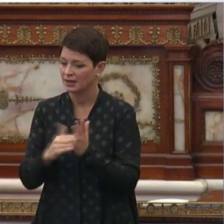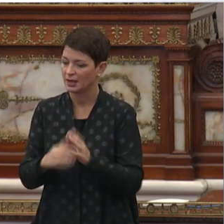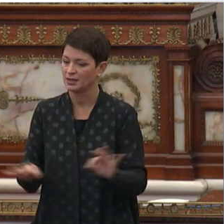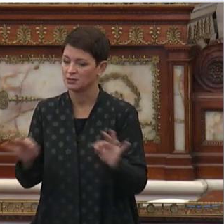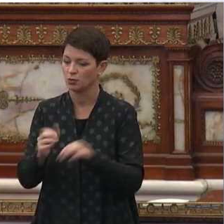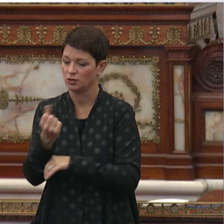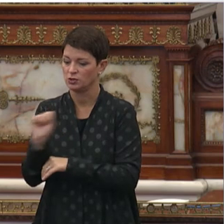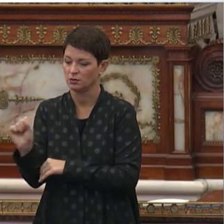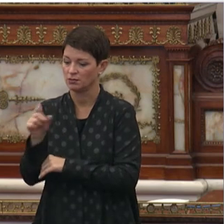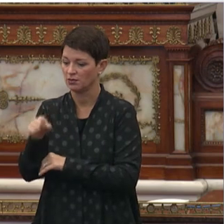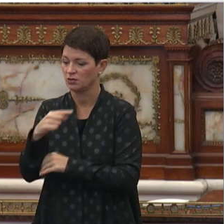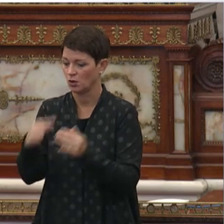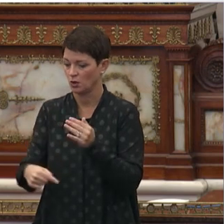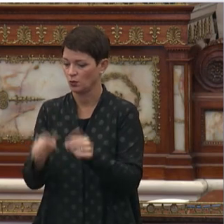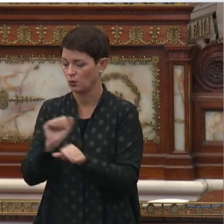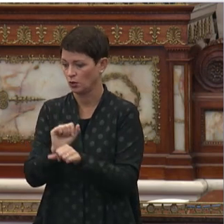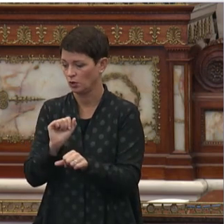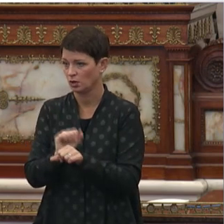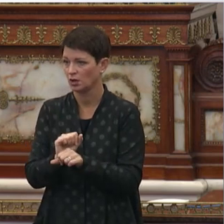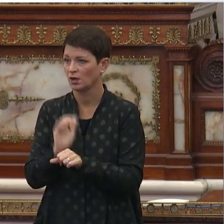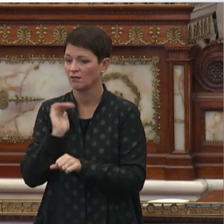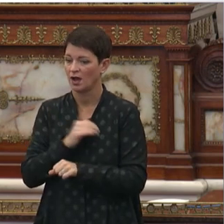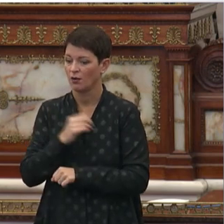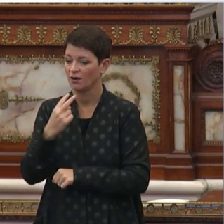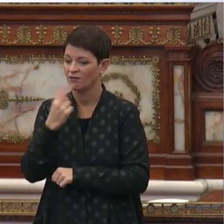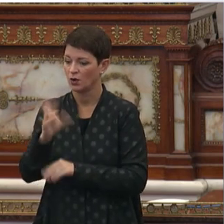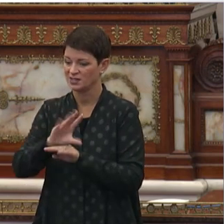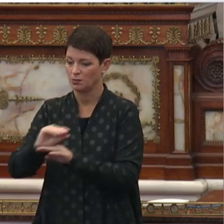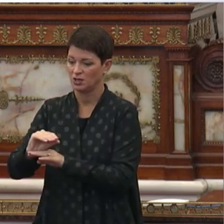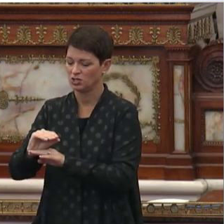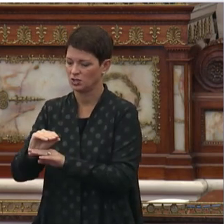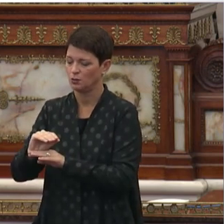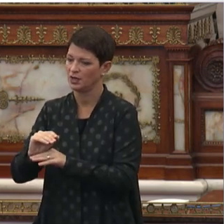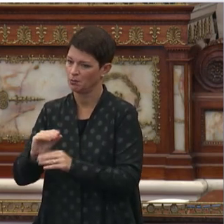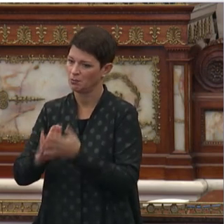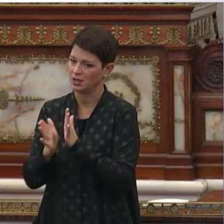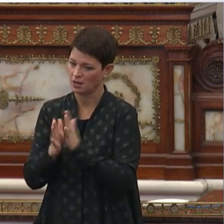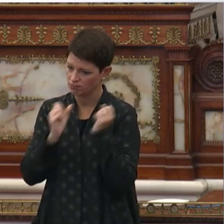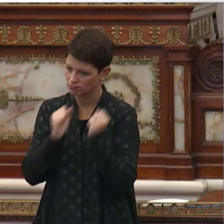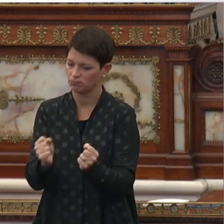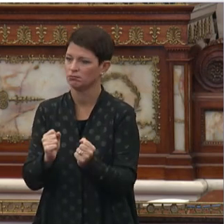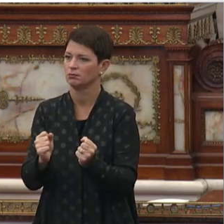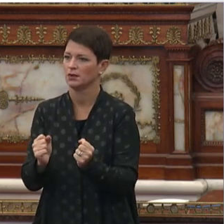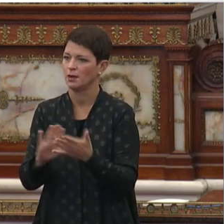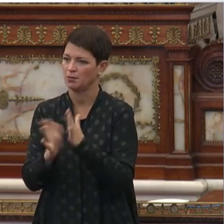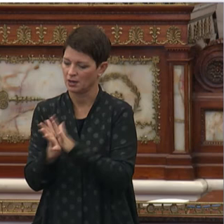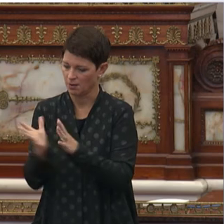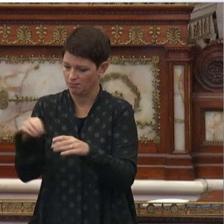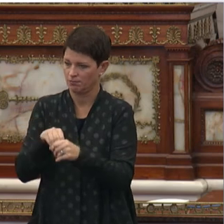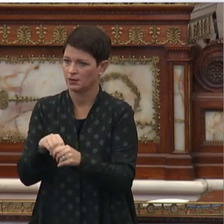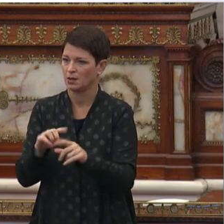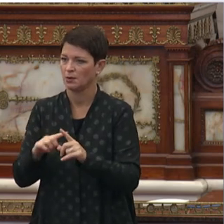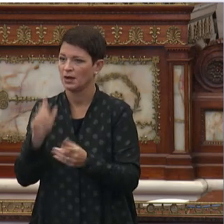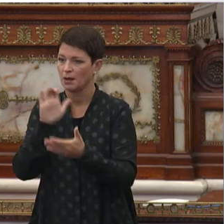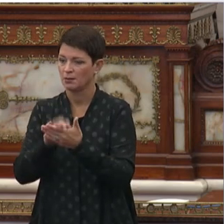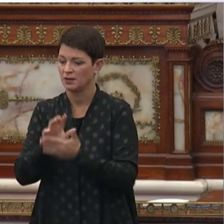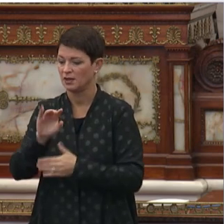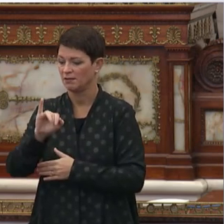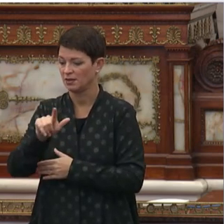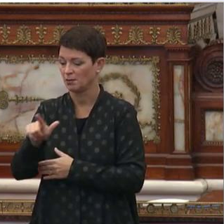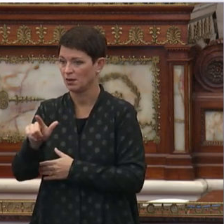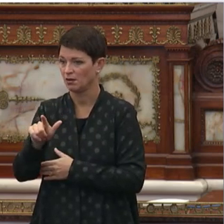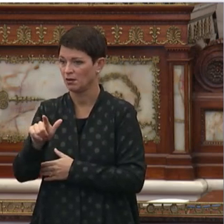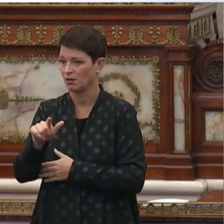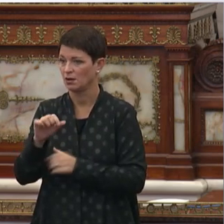those efforts of our voices being diminished. I just believe that this bill is